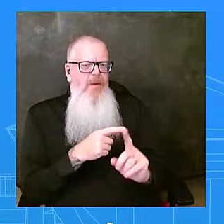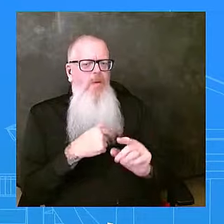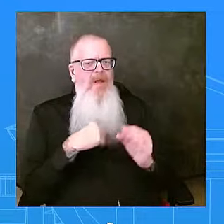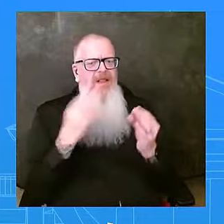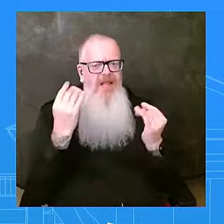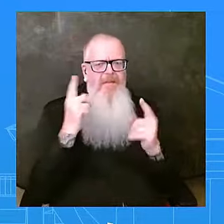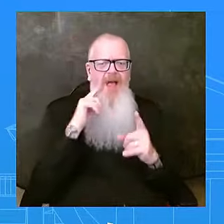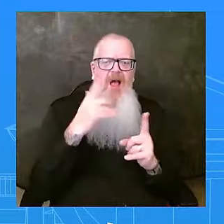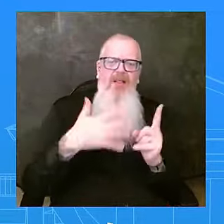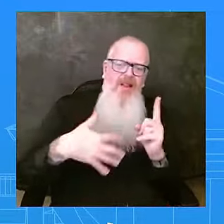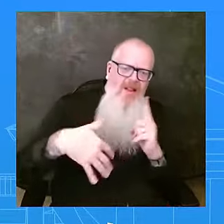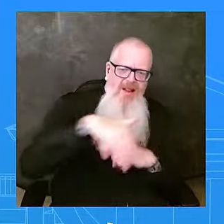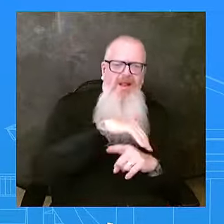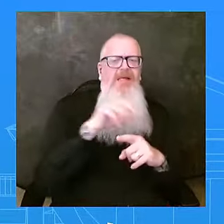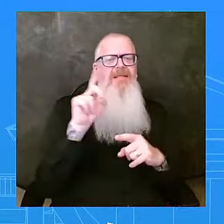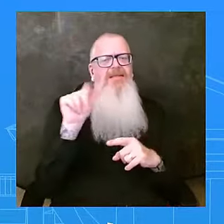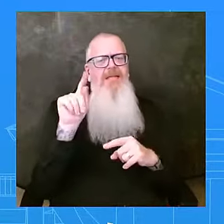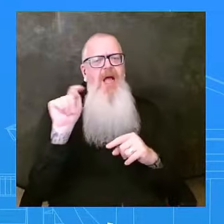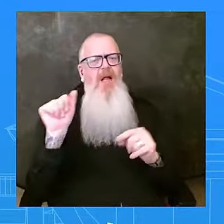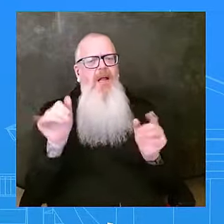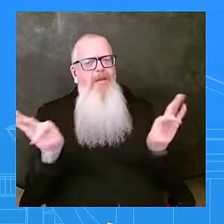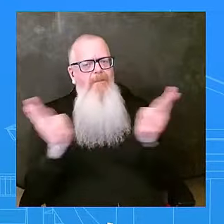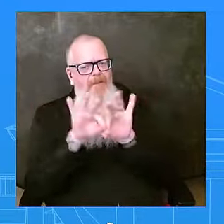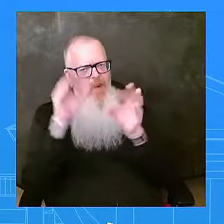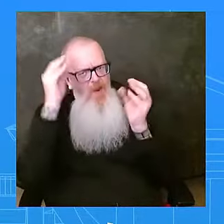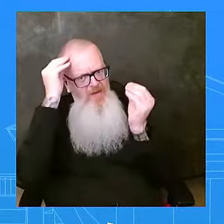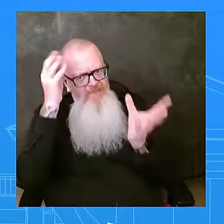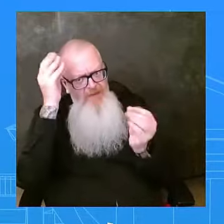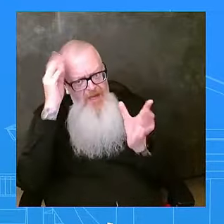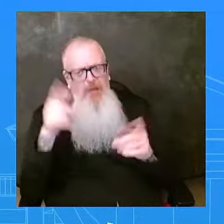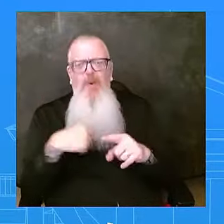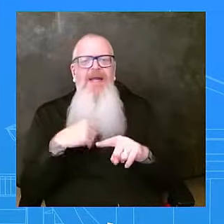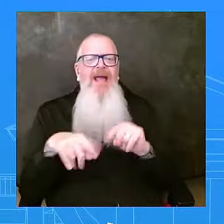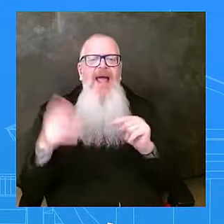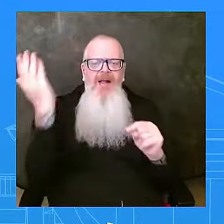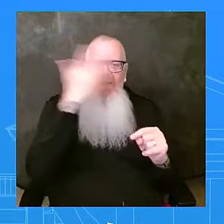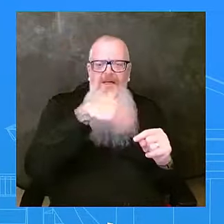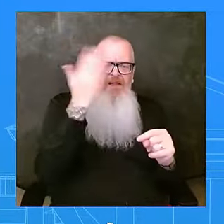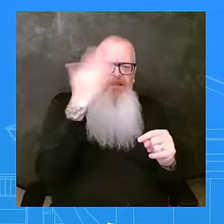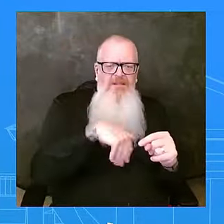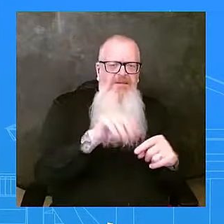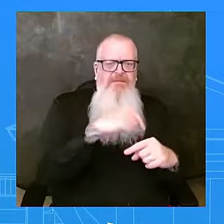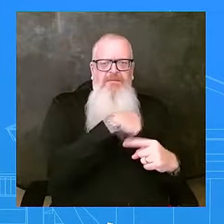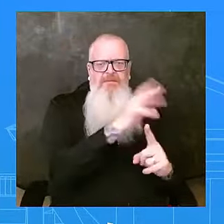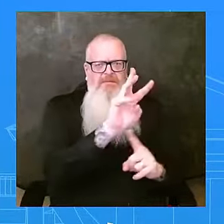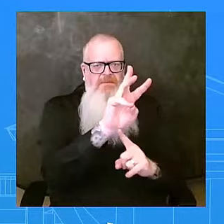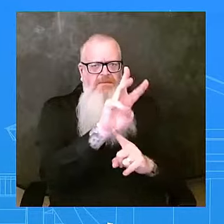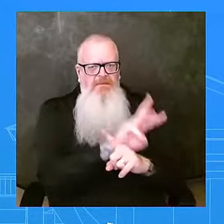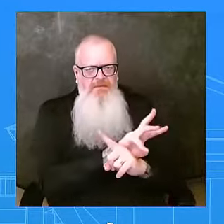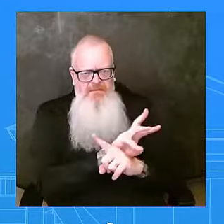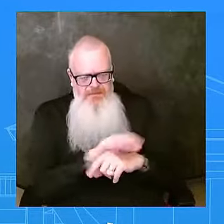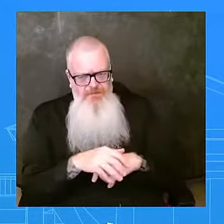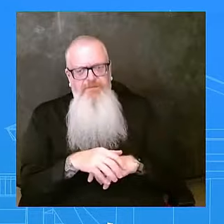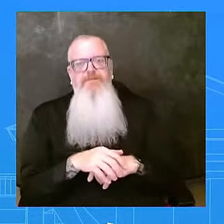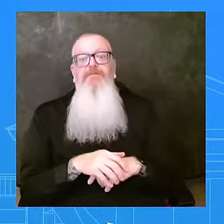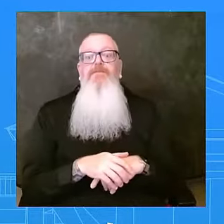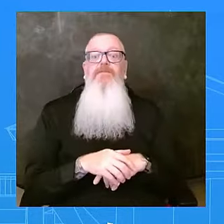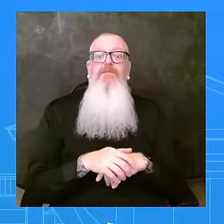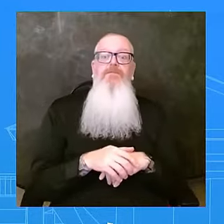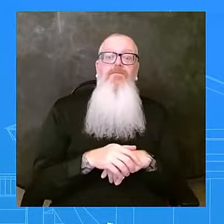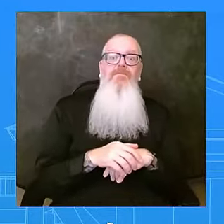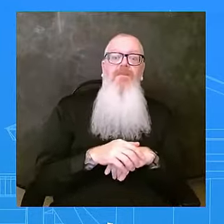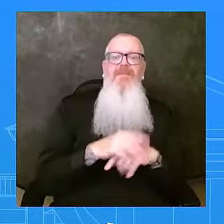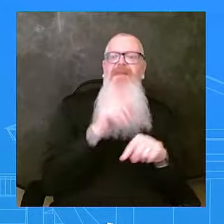reports. But we can't miss what we've seen the last 6 months, right? Consecutive 6 months as well. We can't discount the investment